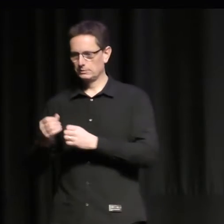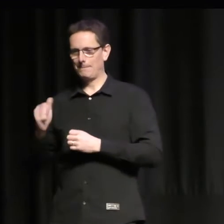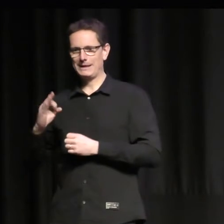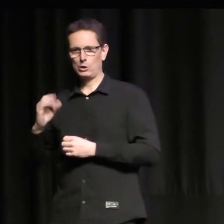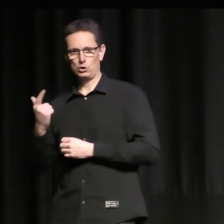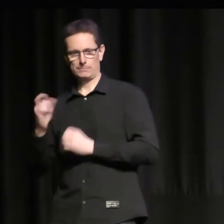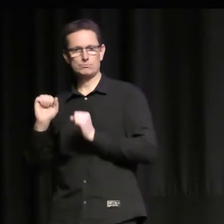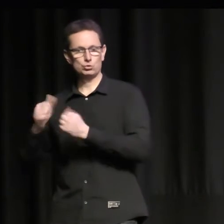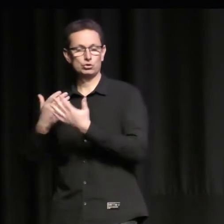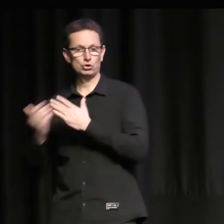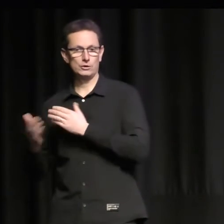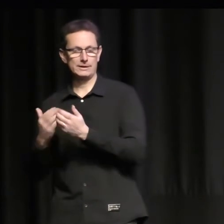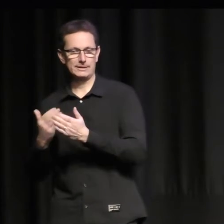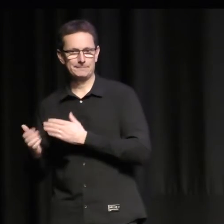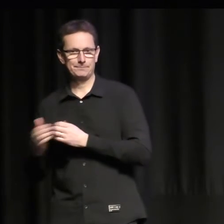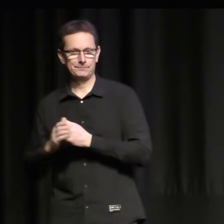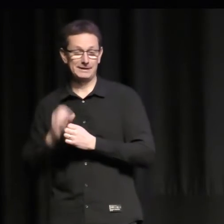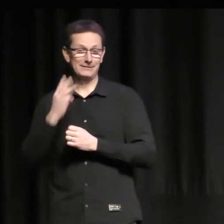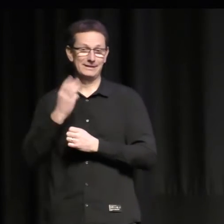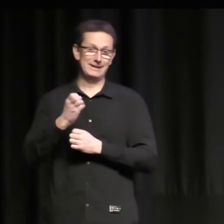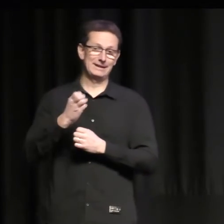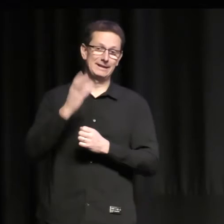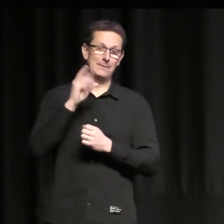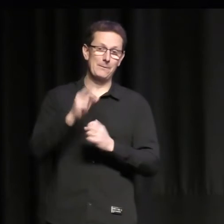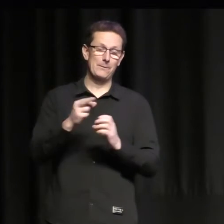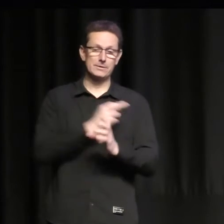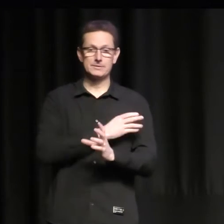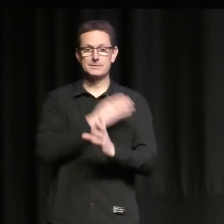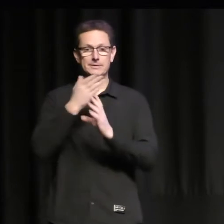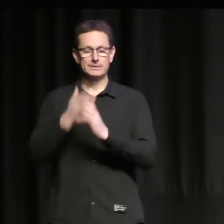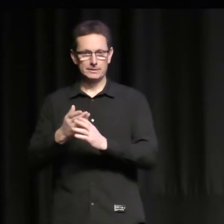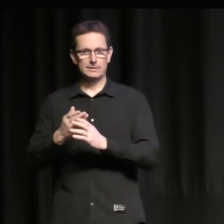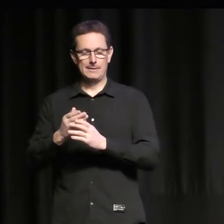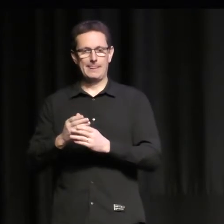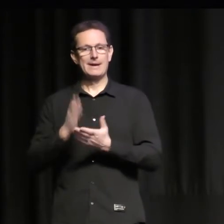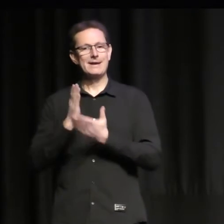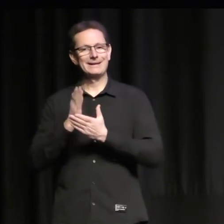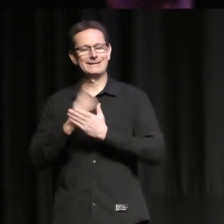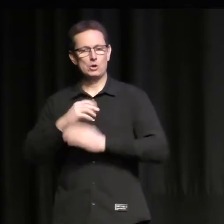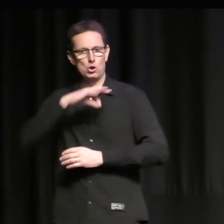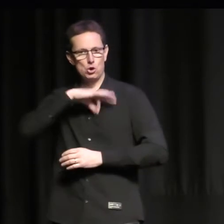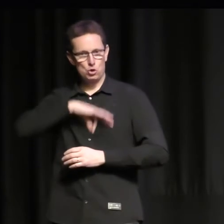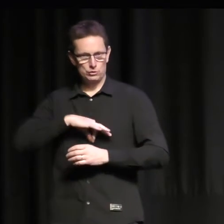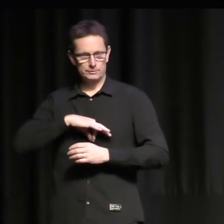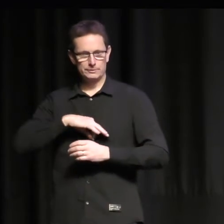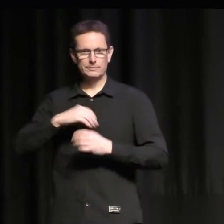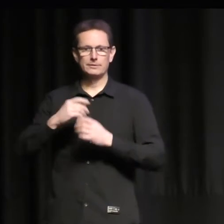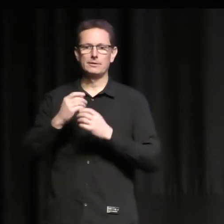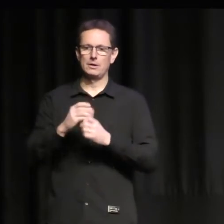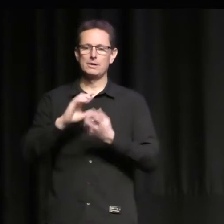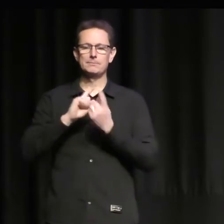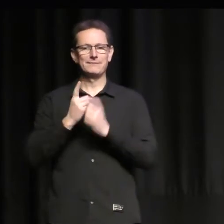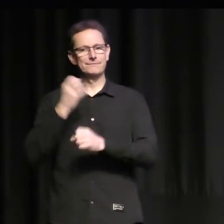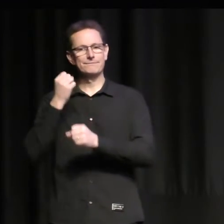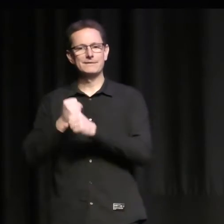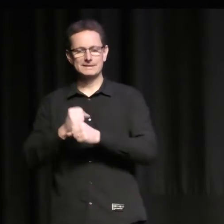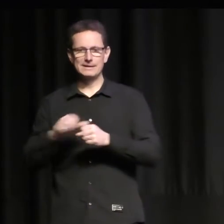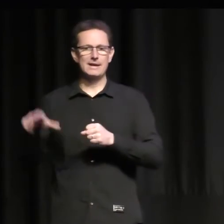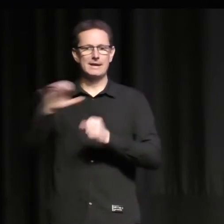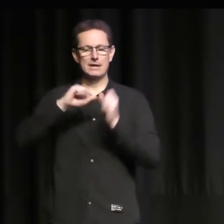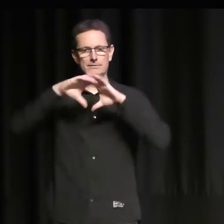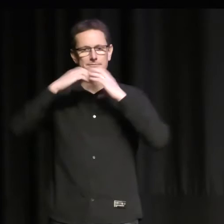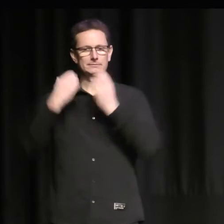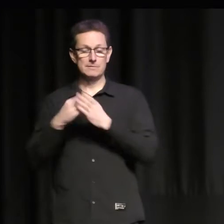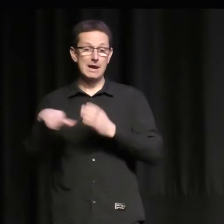For 30 years, real wages, on average, have stagnated around the world in the OECD